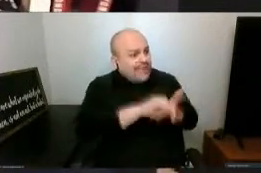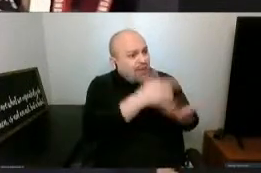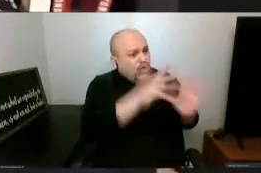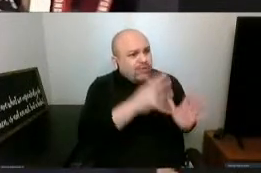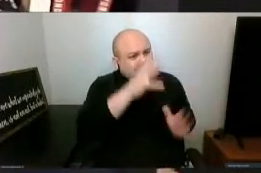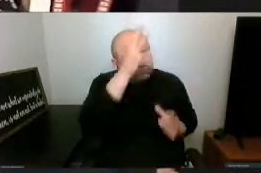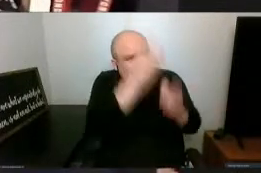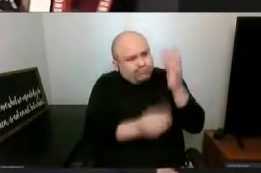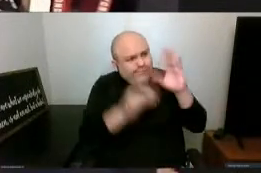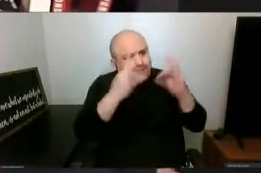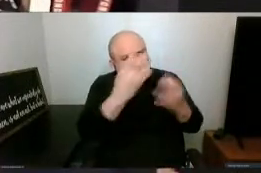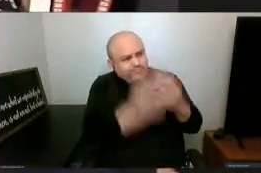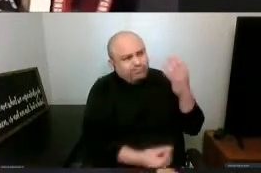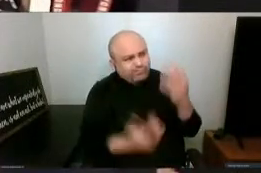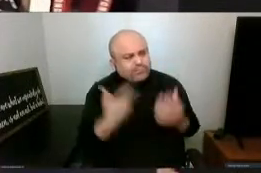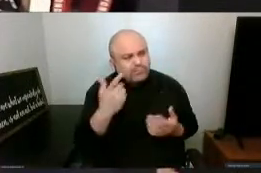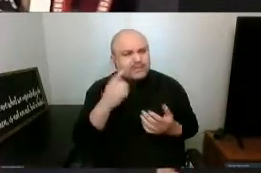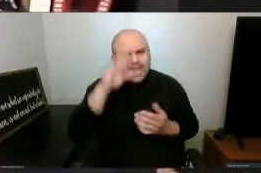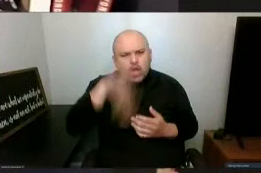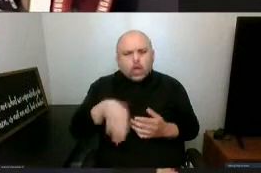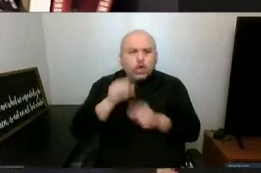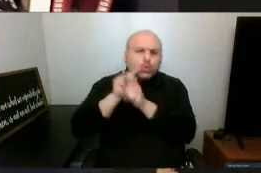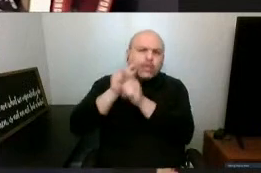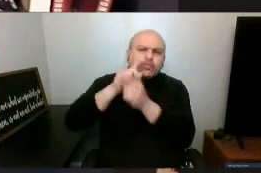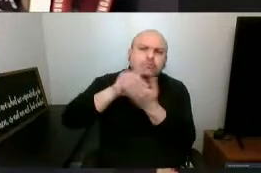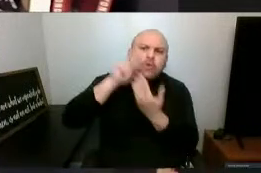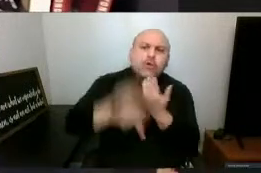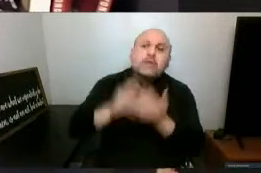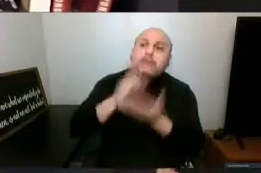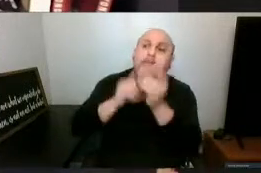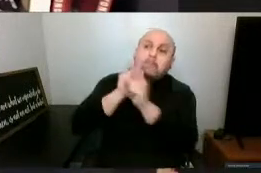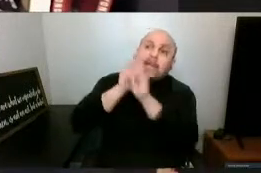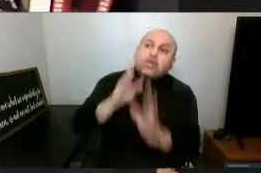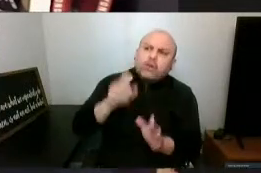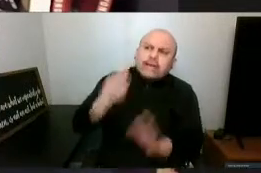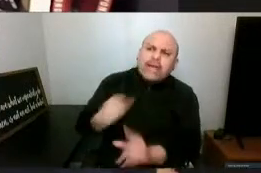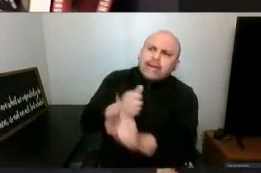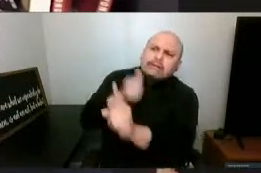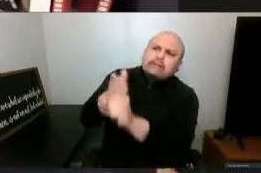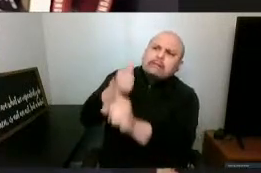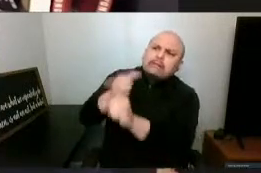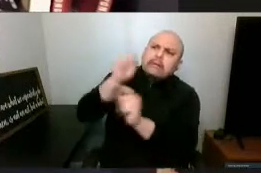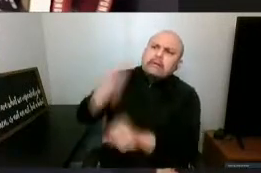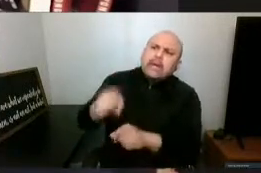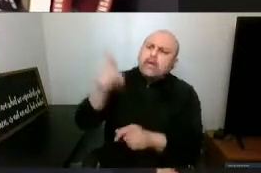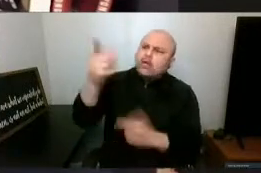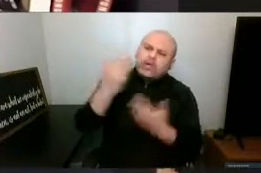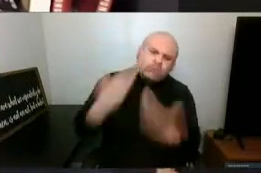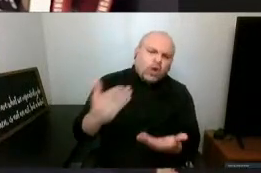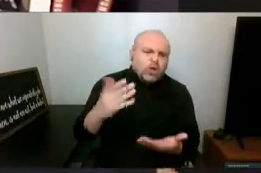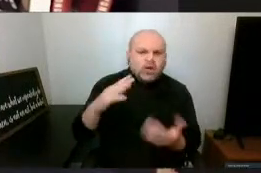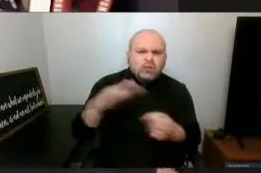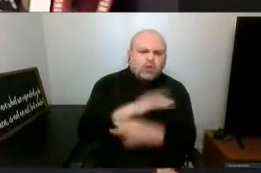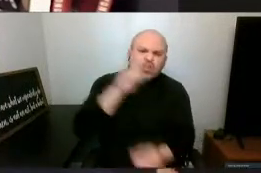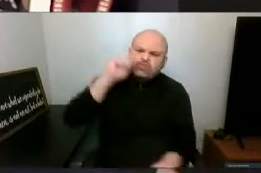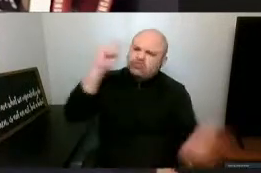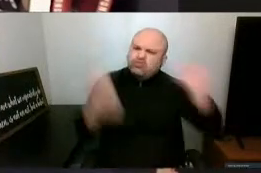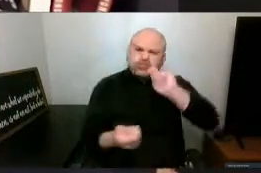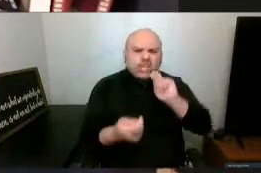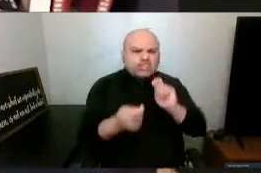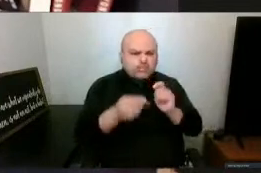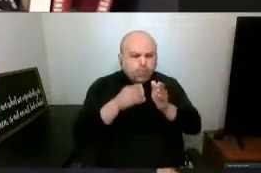through mentorship programs that mentors can themselves completely change the trajectory of a